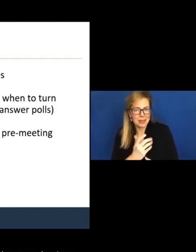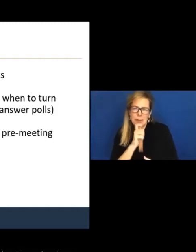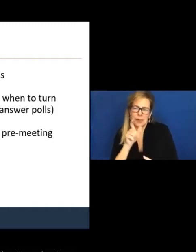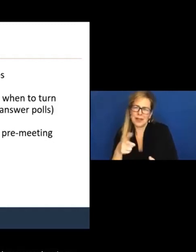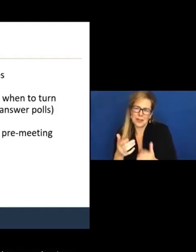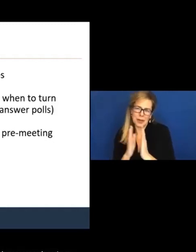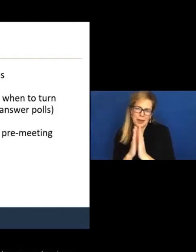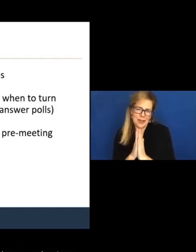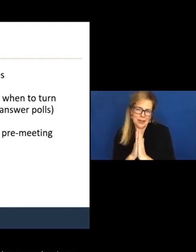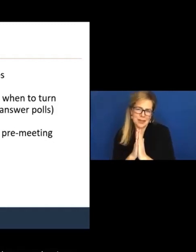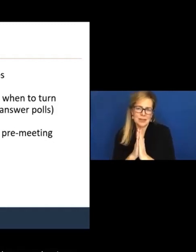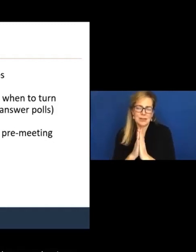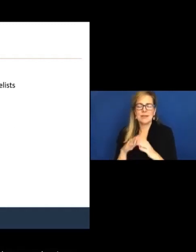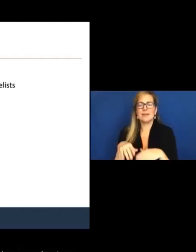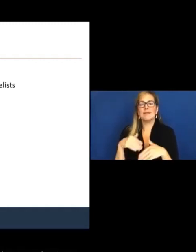Next slide, please.